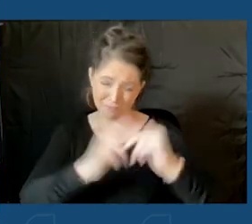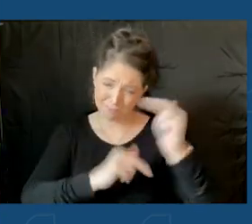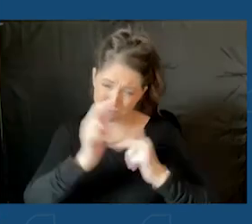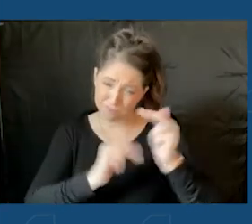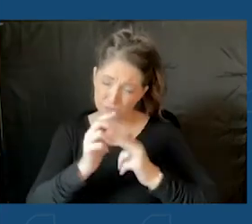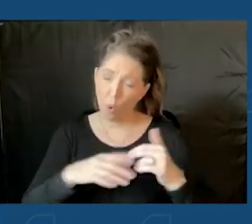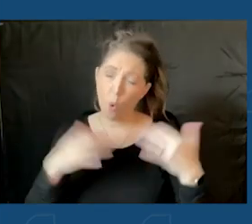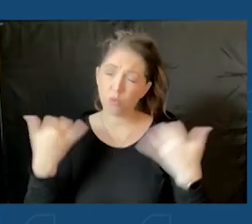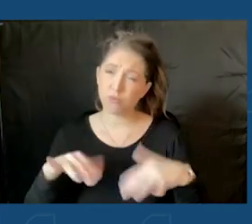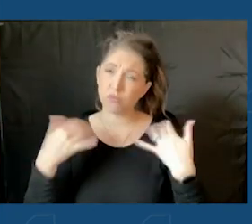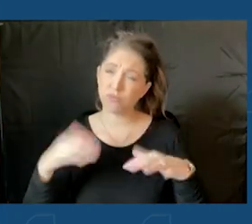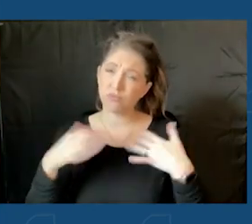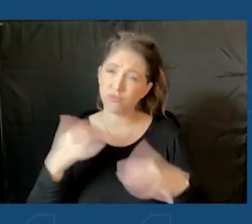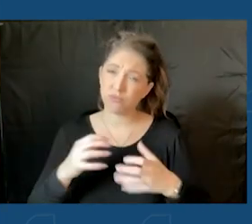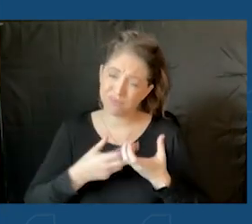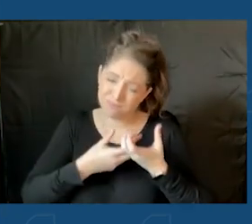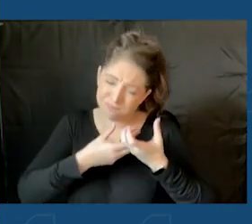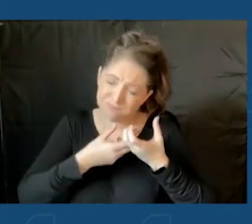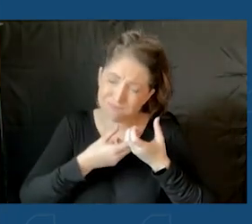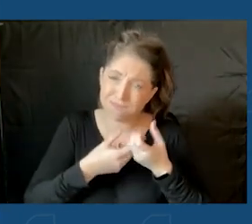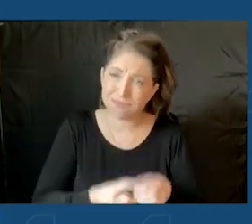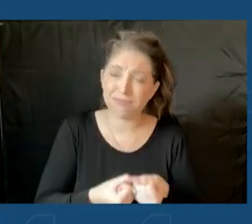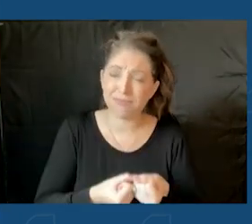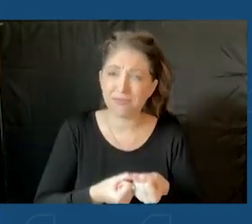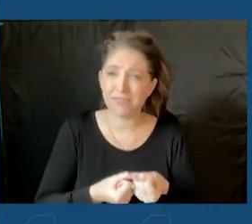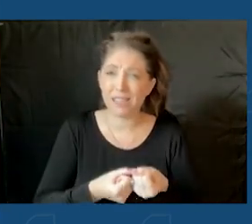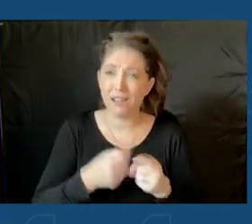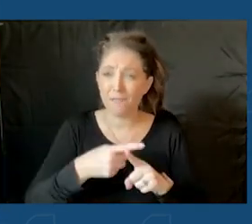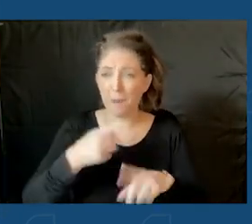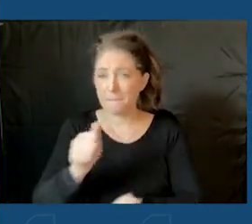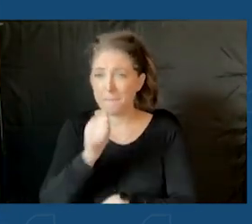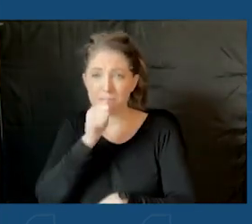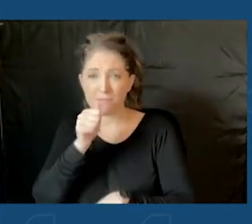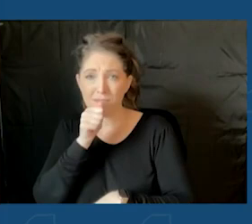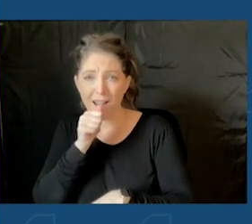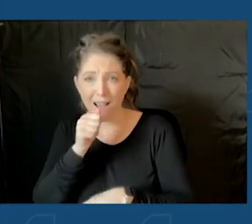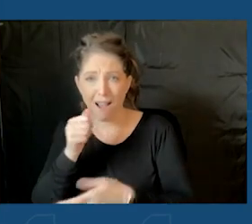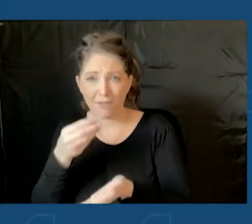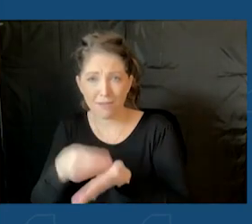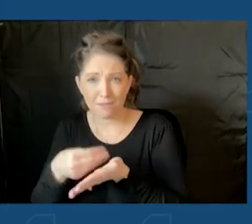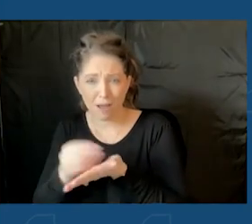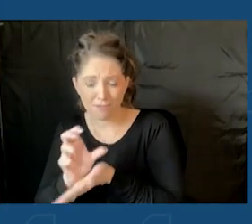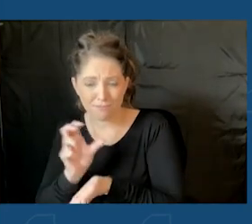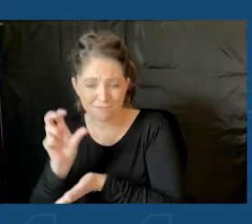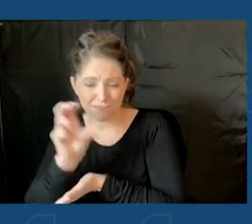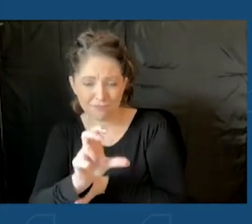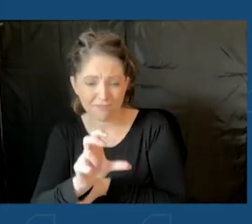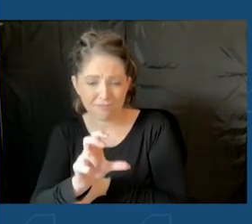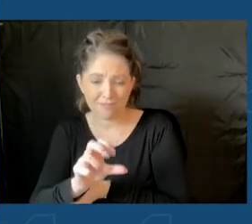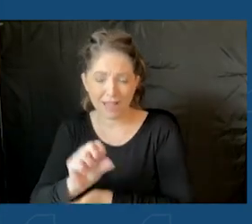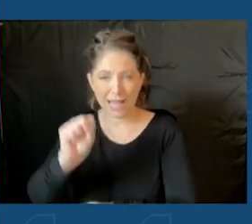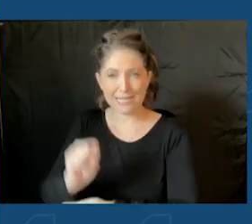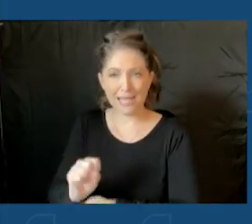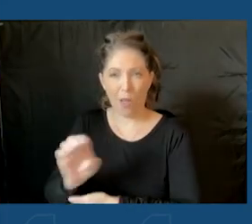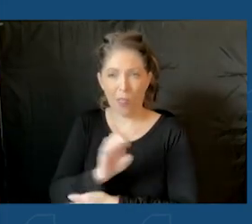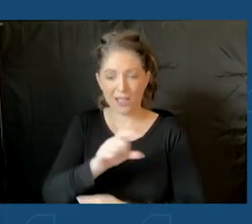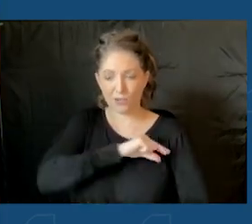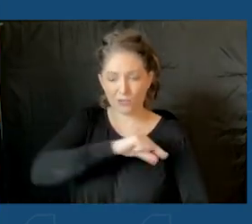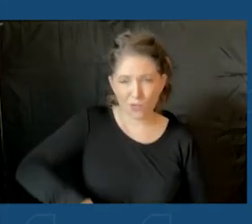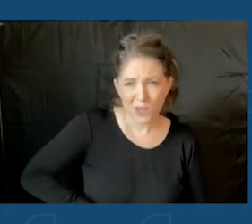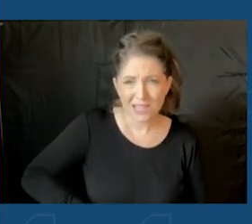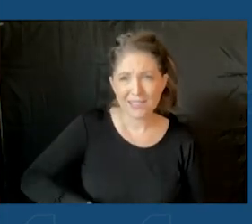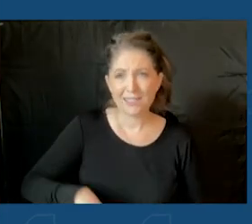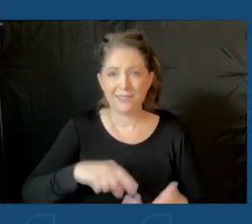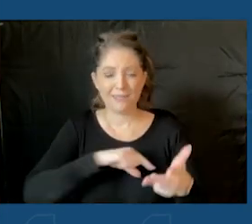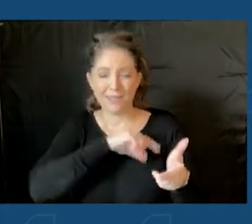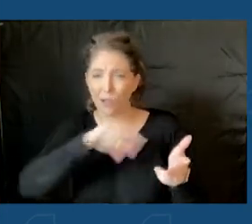of confidence from private capital in Southeast Queens, Queens, New